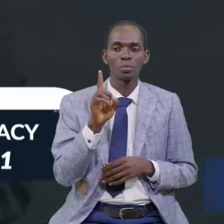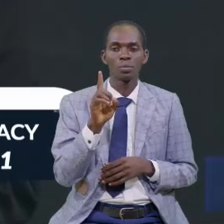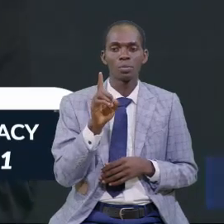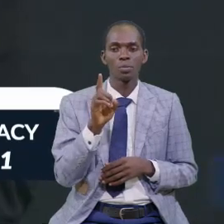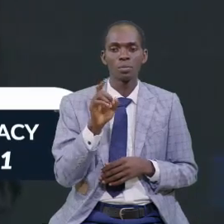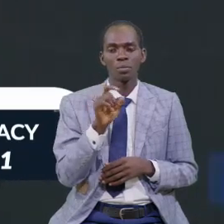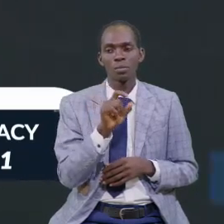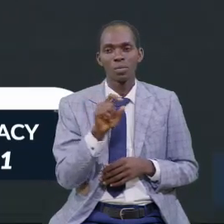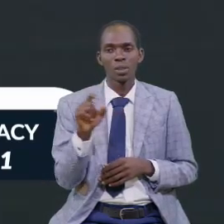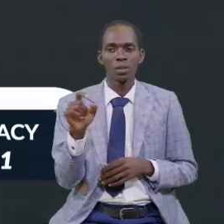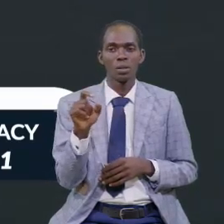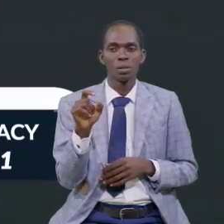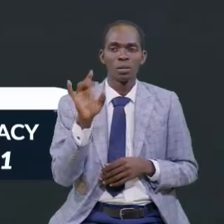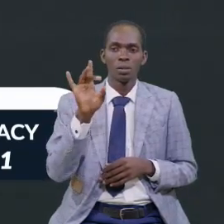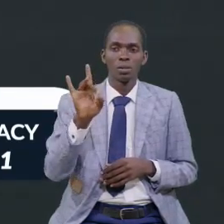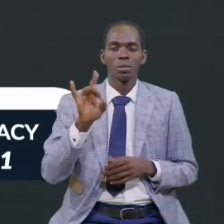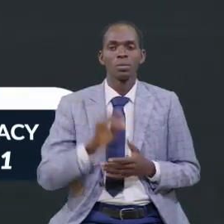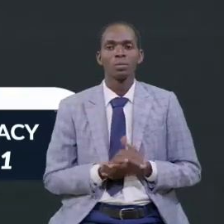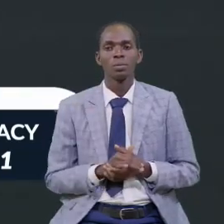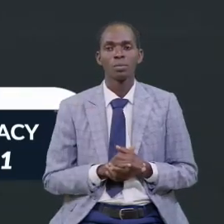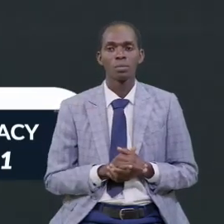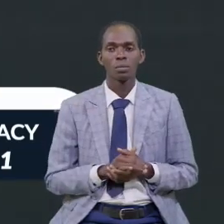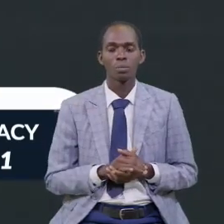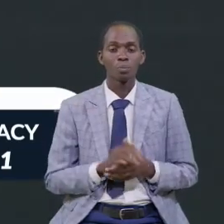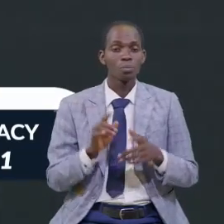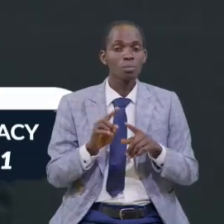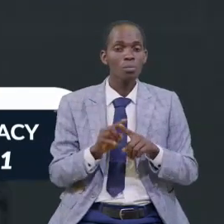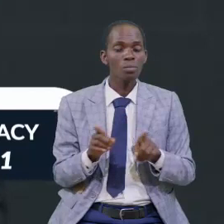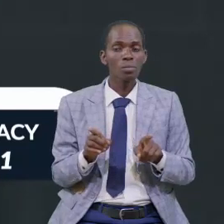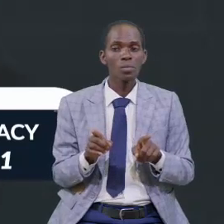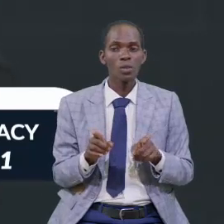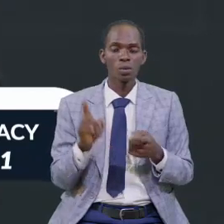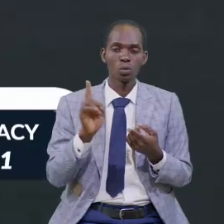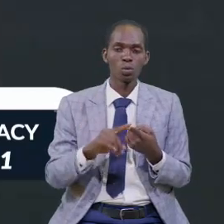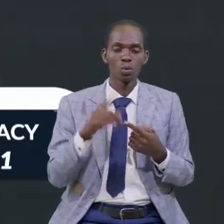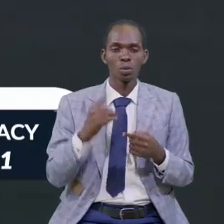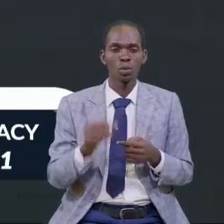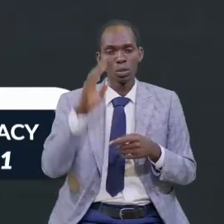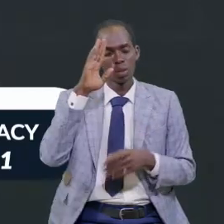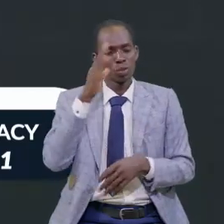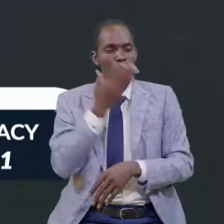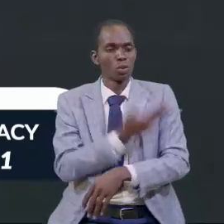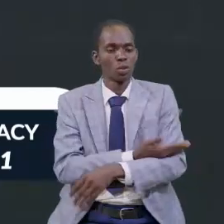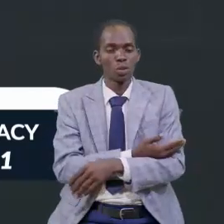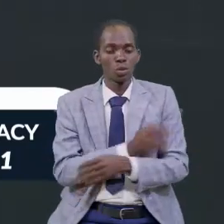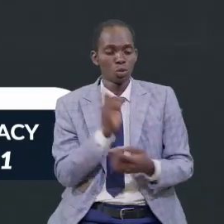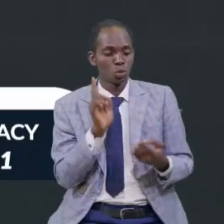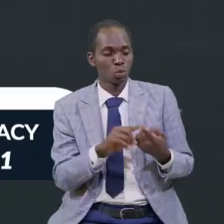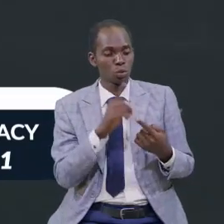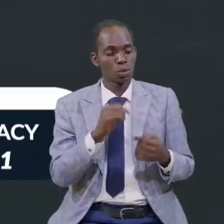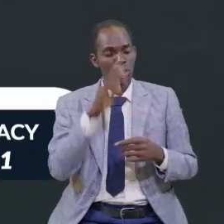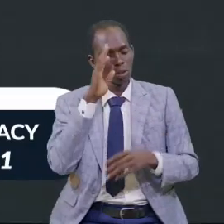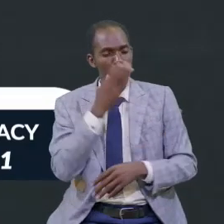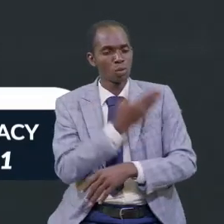from verse 8. But unto the Son, he says, unto the Son, he says,